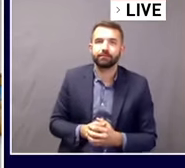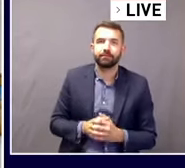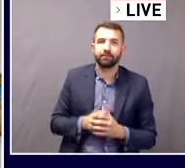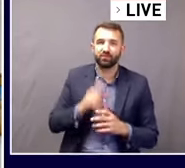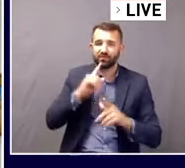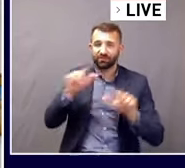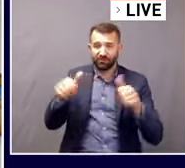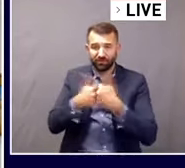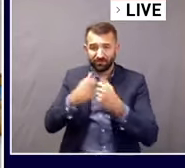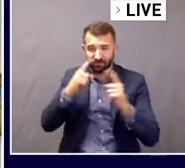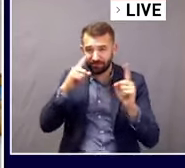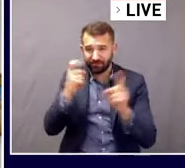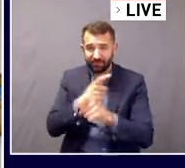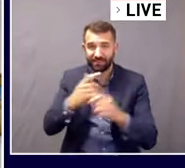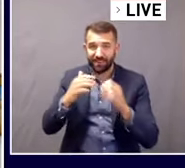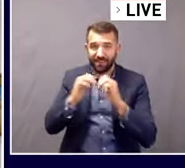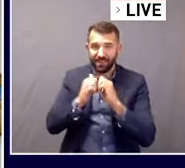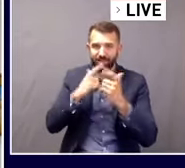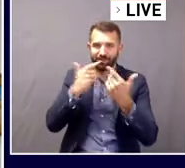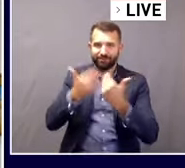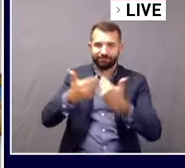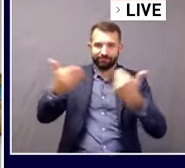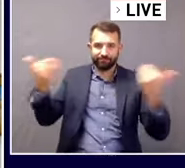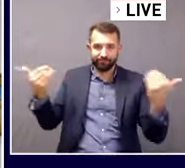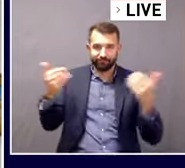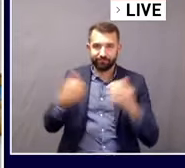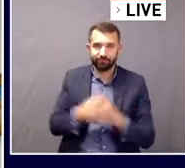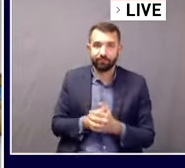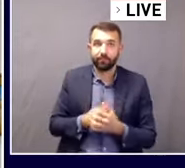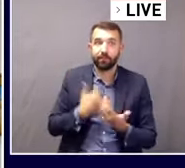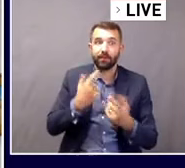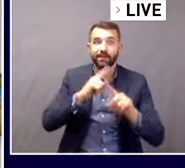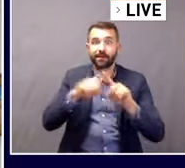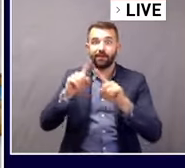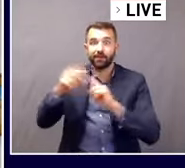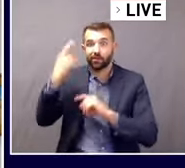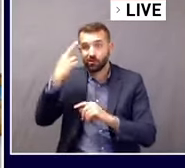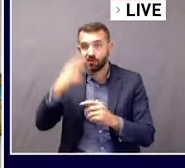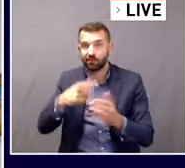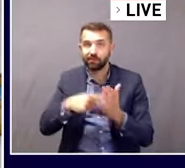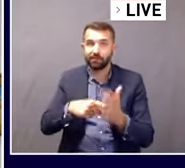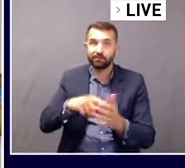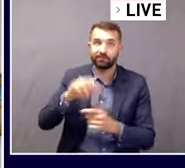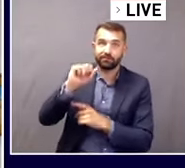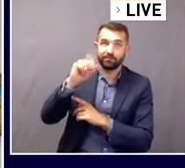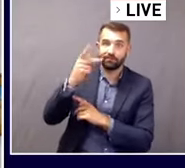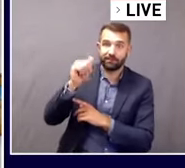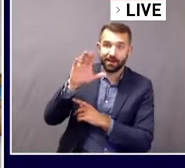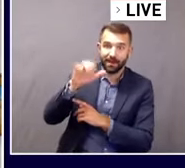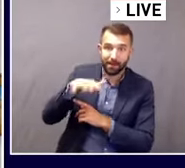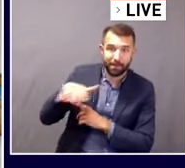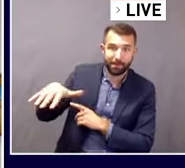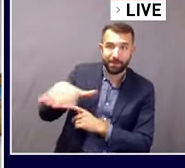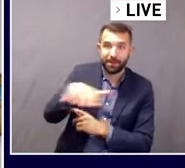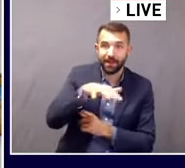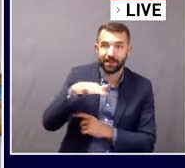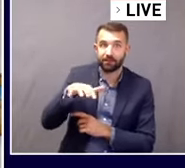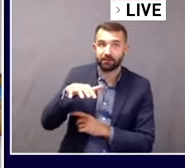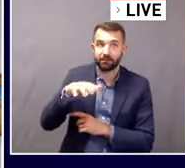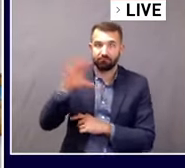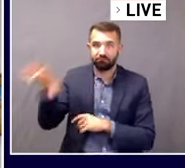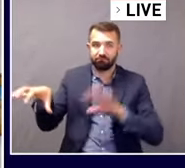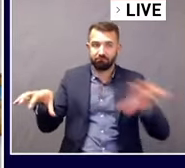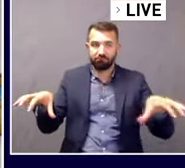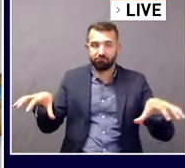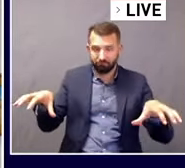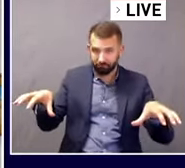just having adequate physical space. That's challenge number one. Challenge number two is around the staffing.